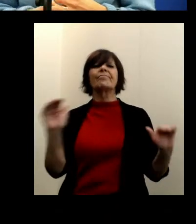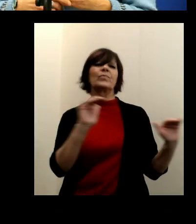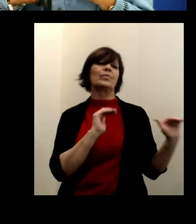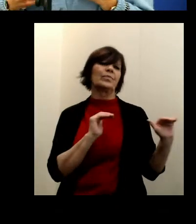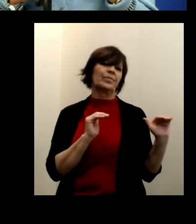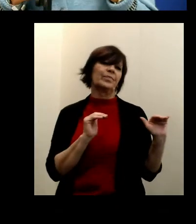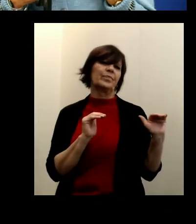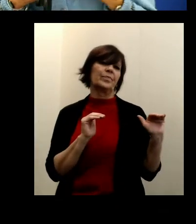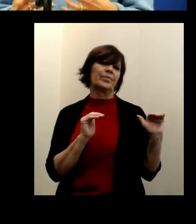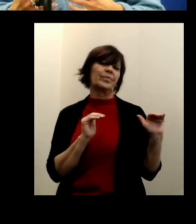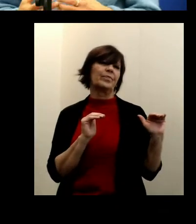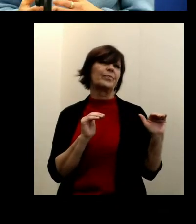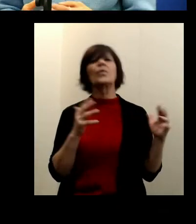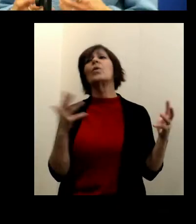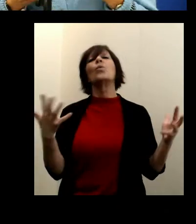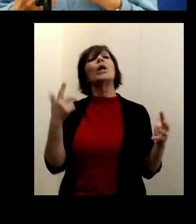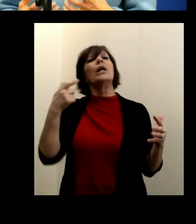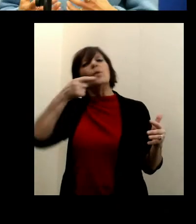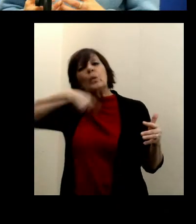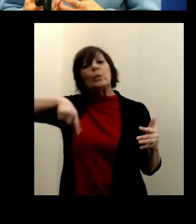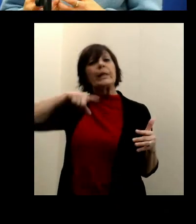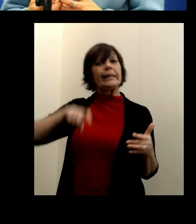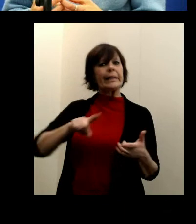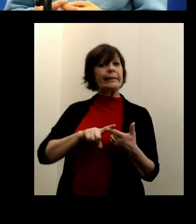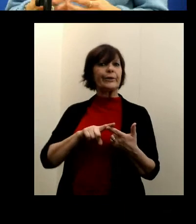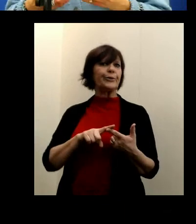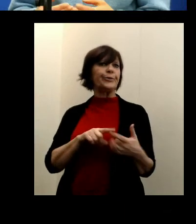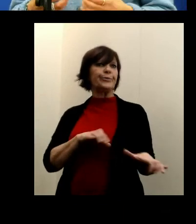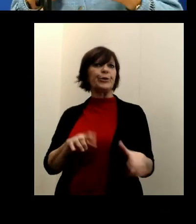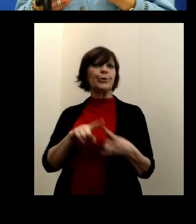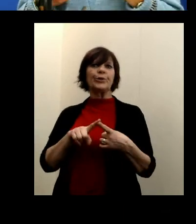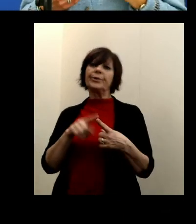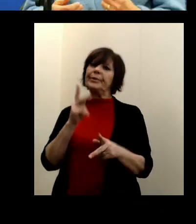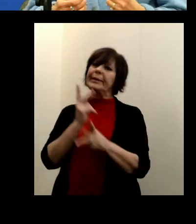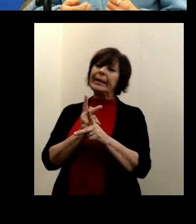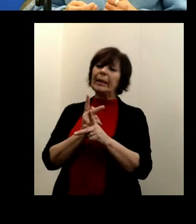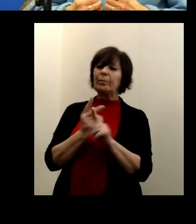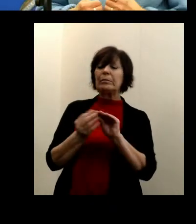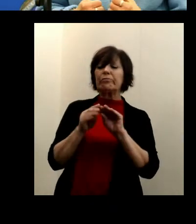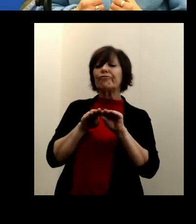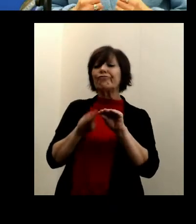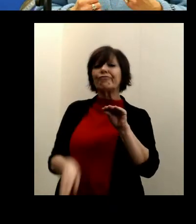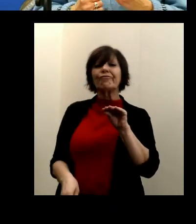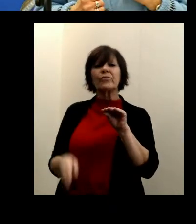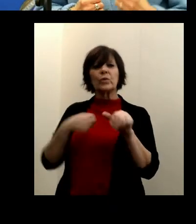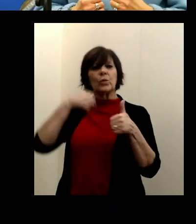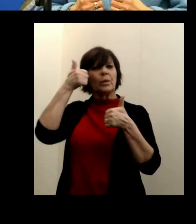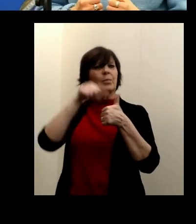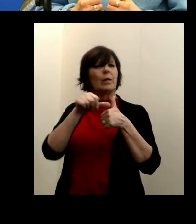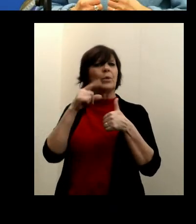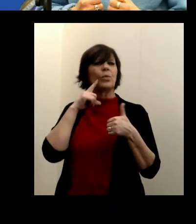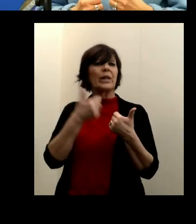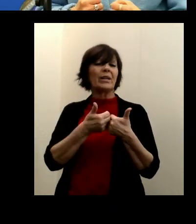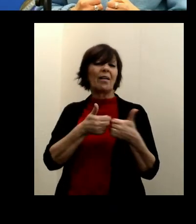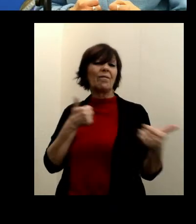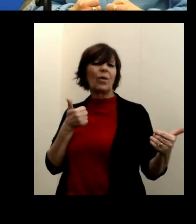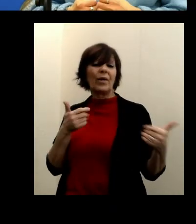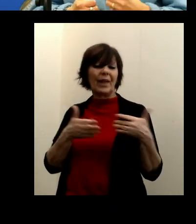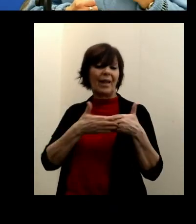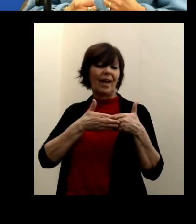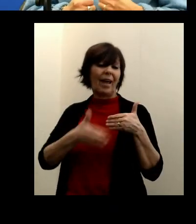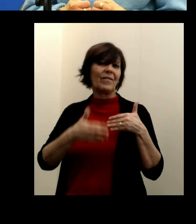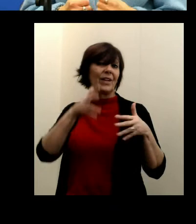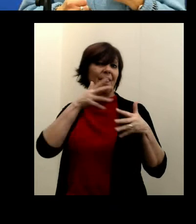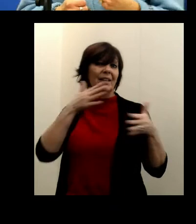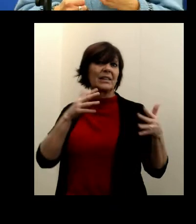of just what we need to do to keep our numbers down. Remember, we were able to avoid that post-Thanksgiving bulge,